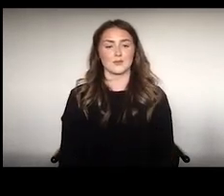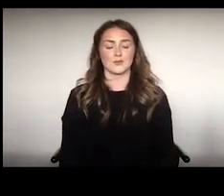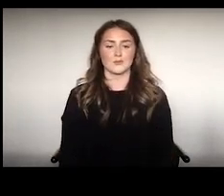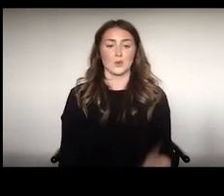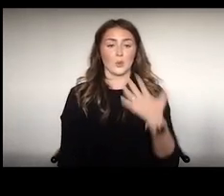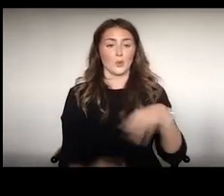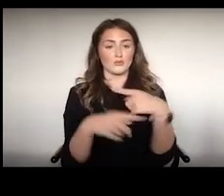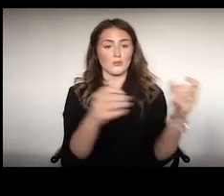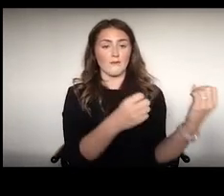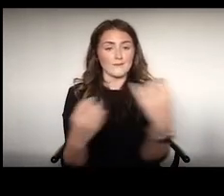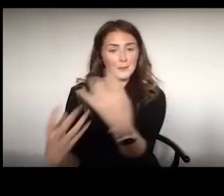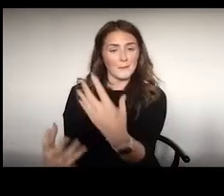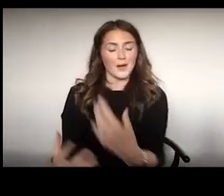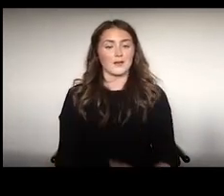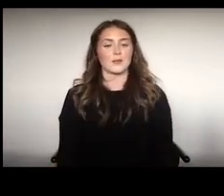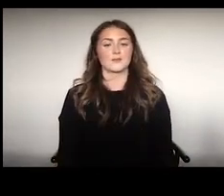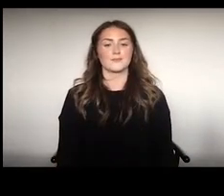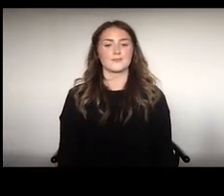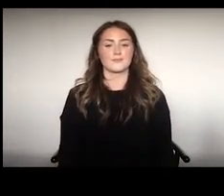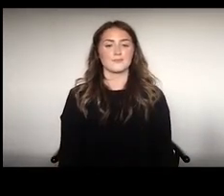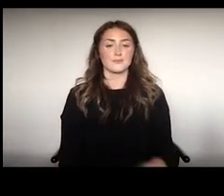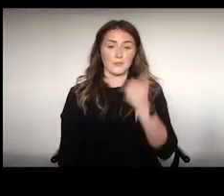option is preferred.